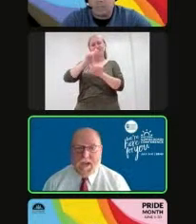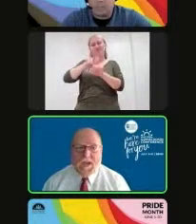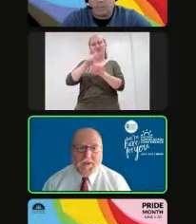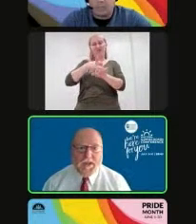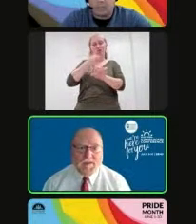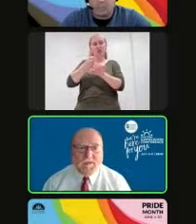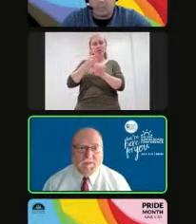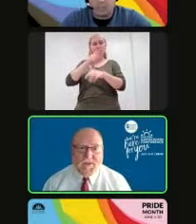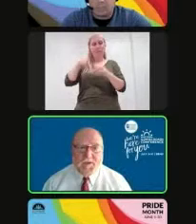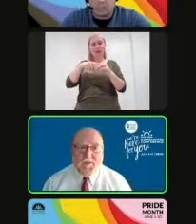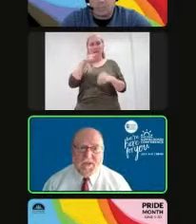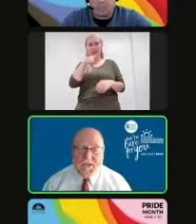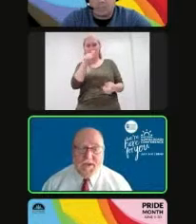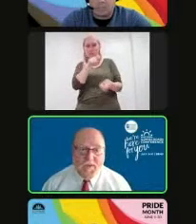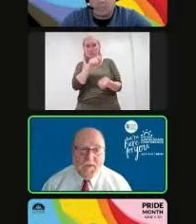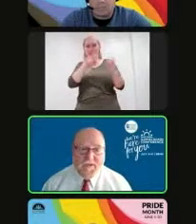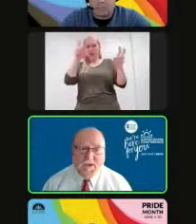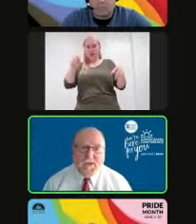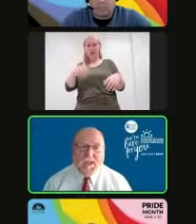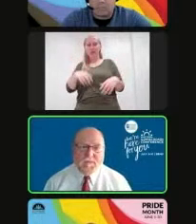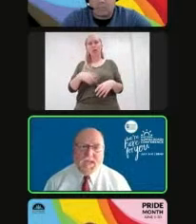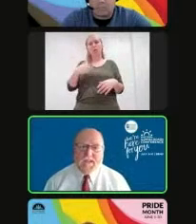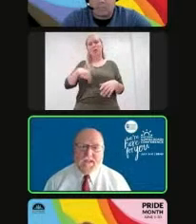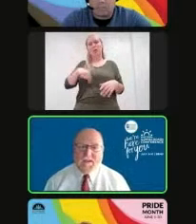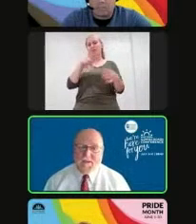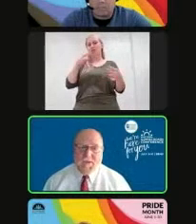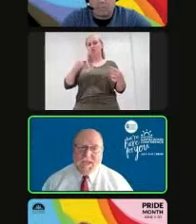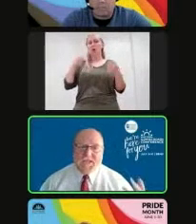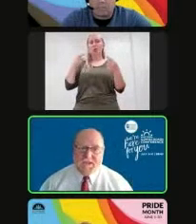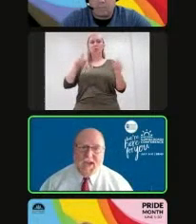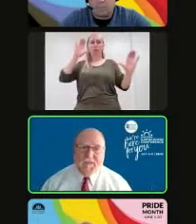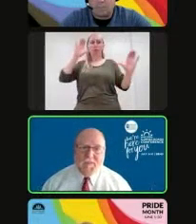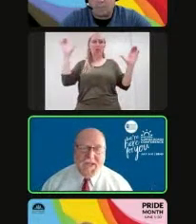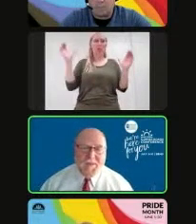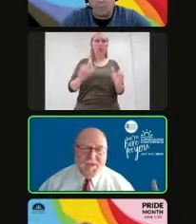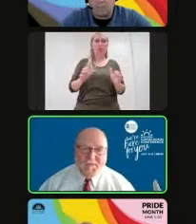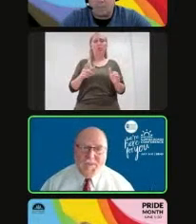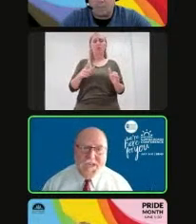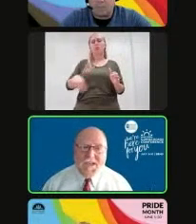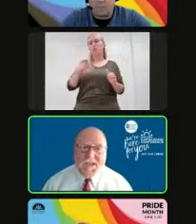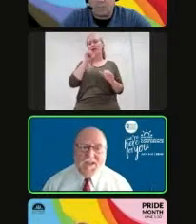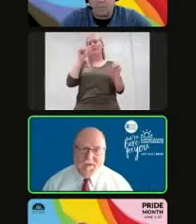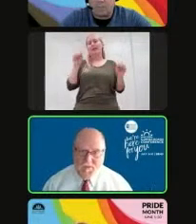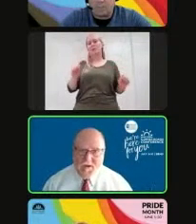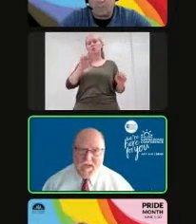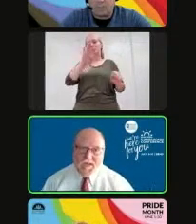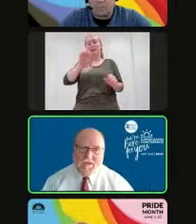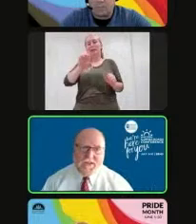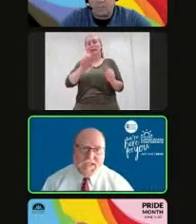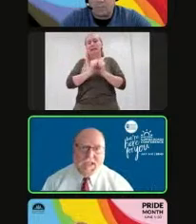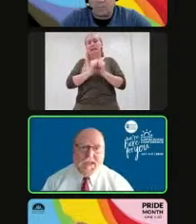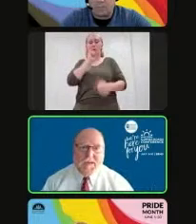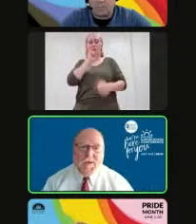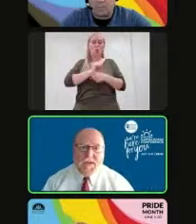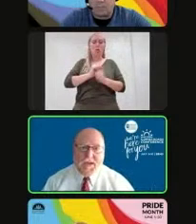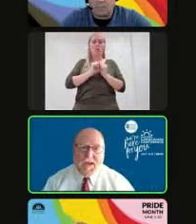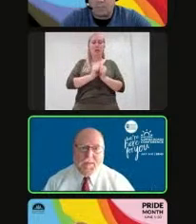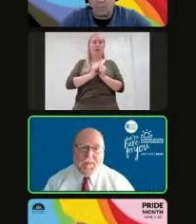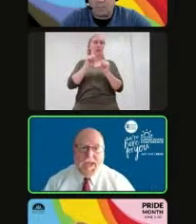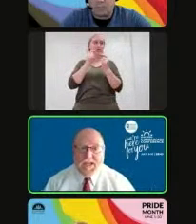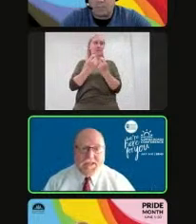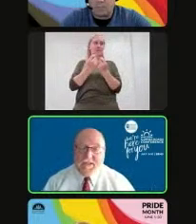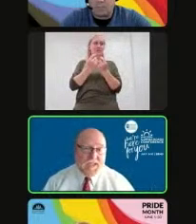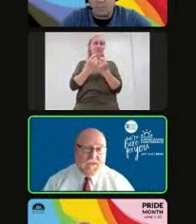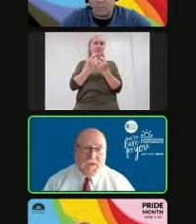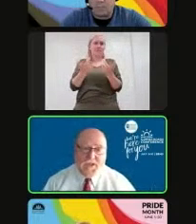particular topic of, we've struggled to come together because you haven't been able to be together and work together as a team.